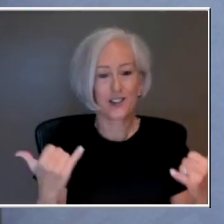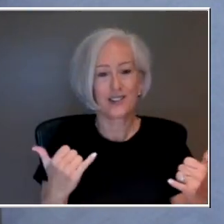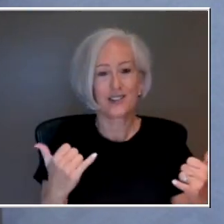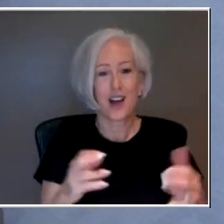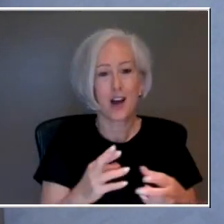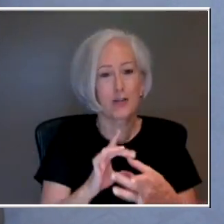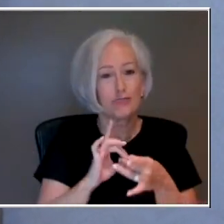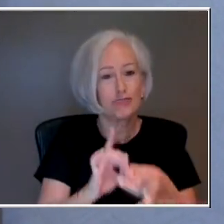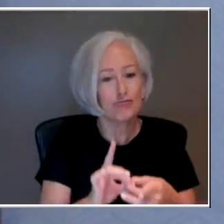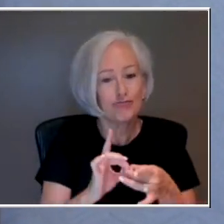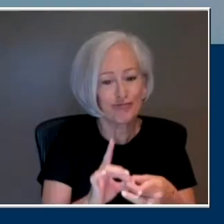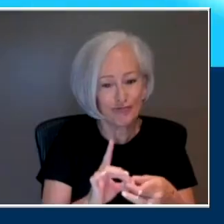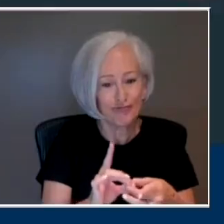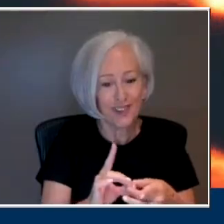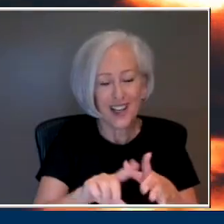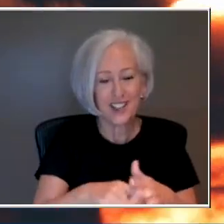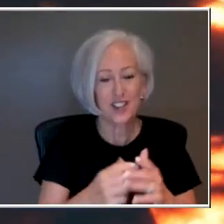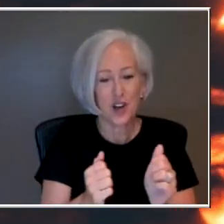one swab.